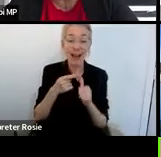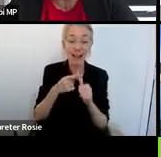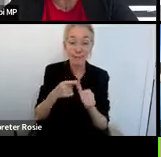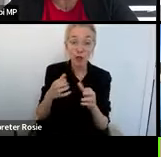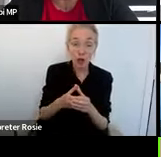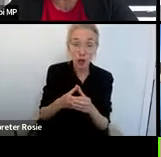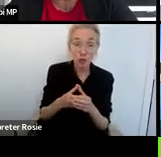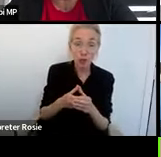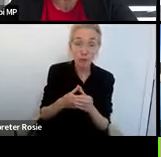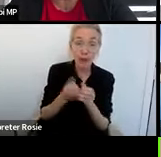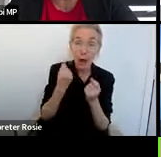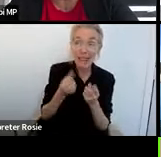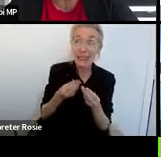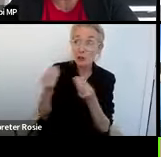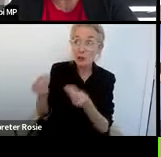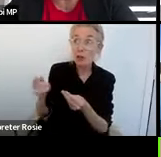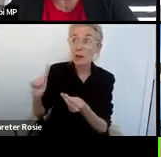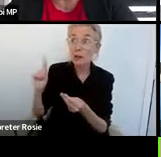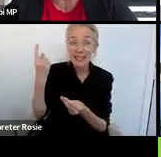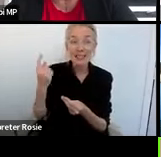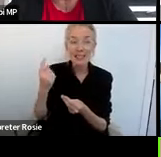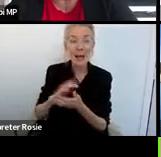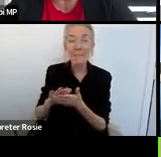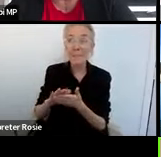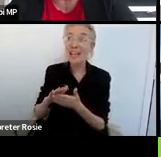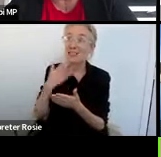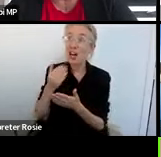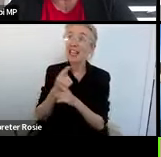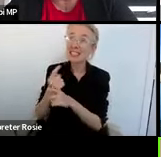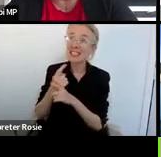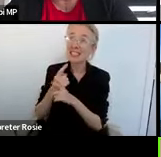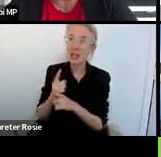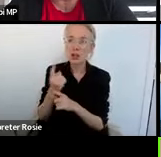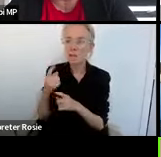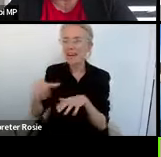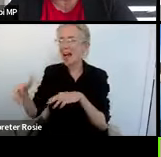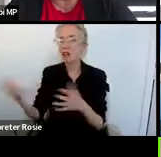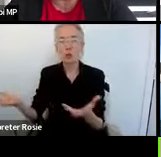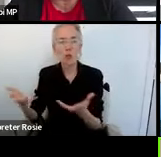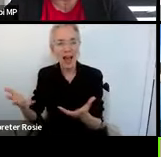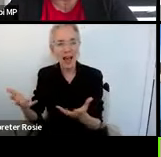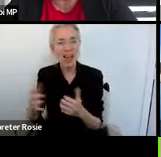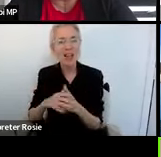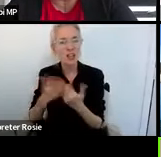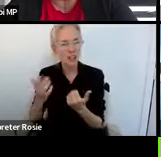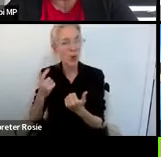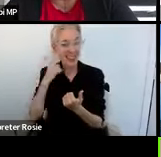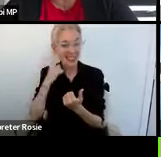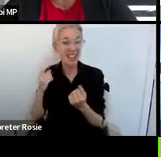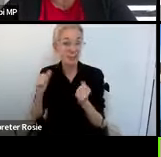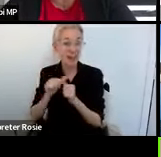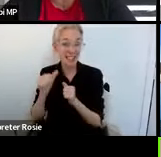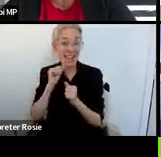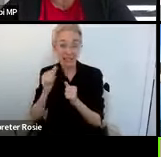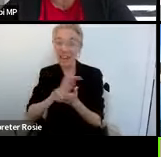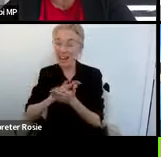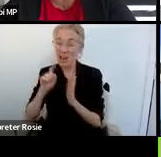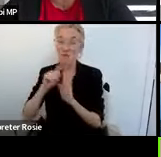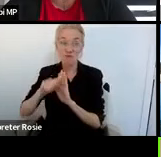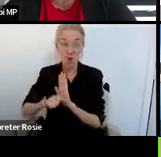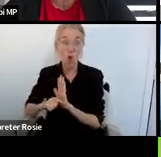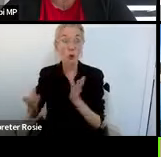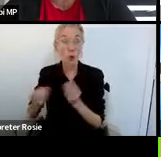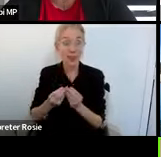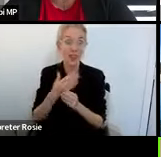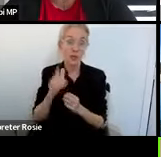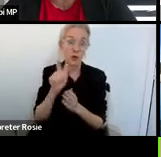talk. What we need is walk. Okay, and we need some real teeth in it. And you know, the health and safety, what's happened